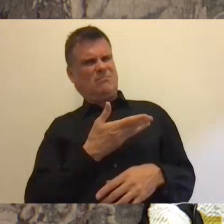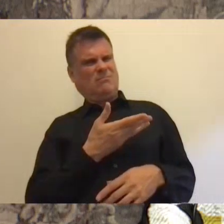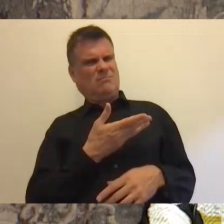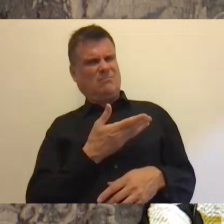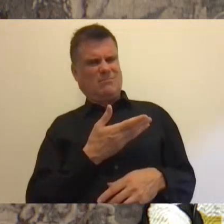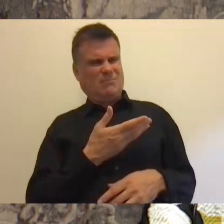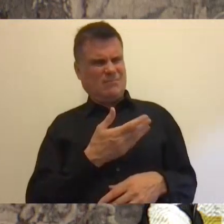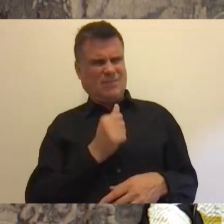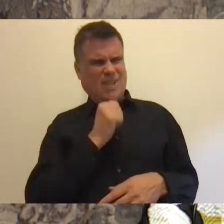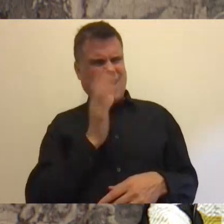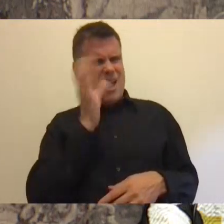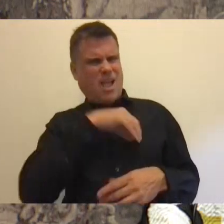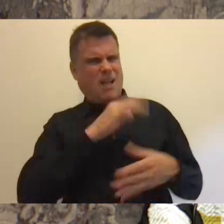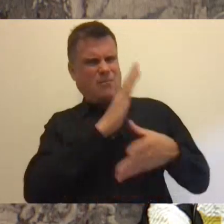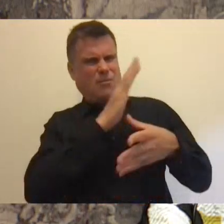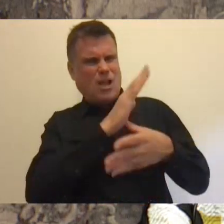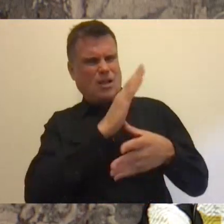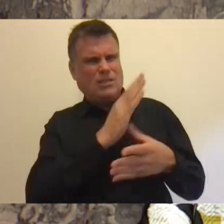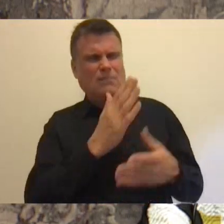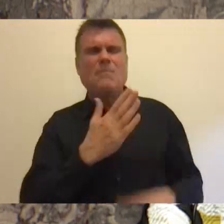are you guys doing?